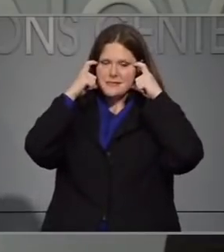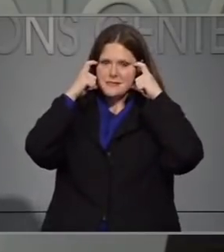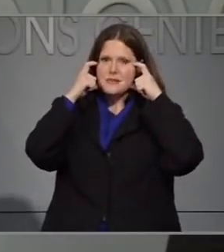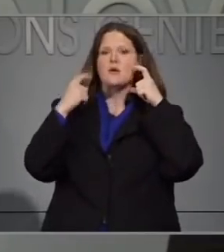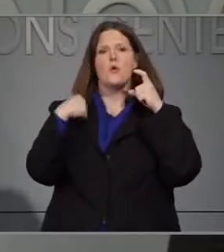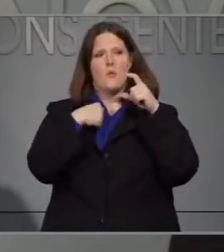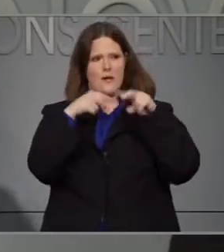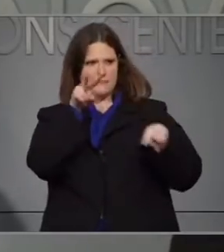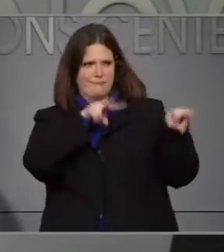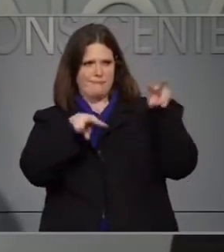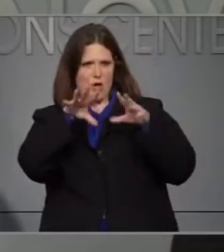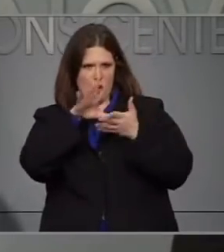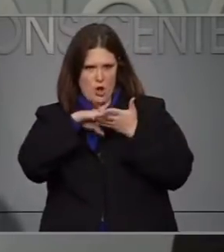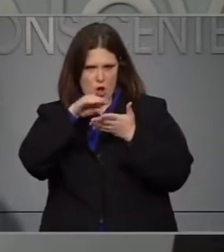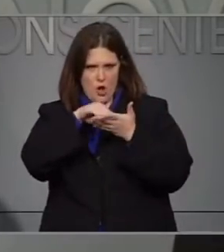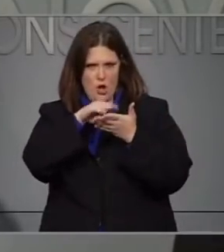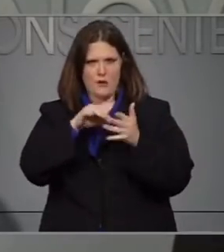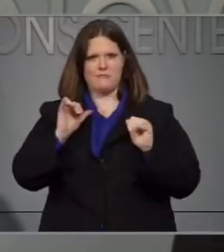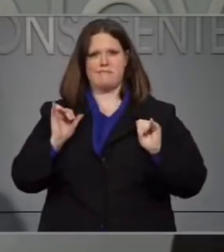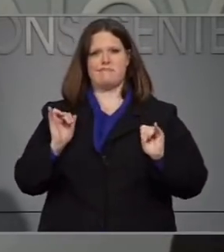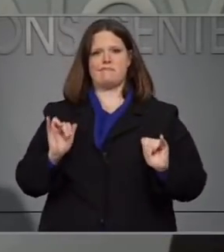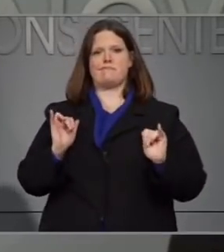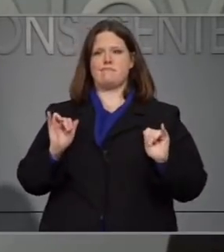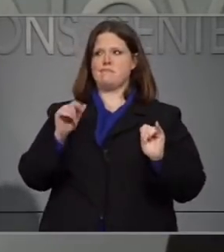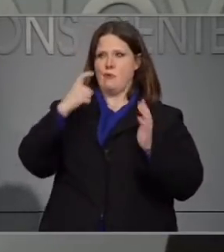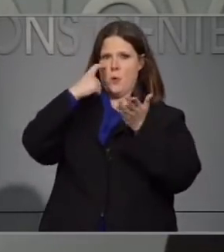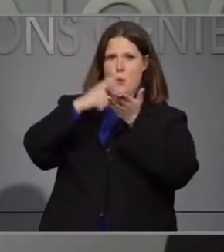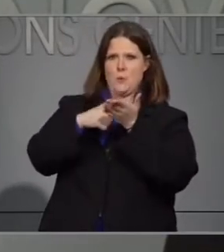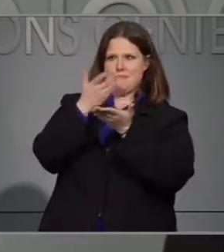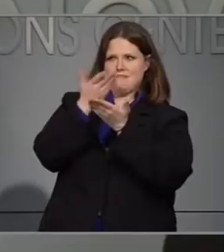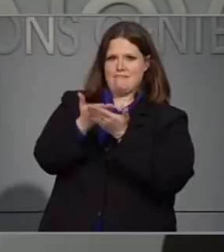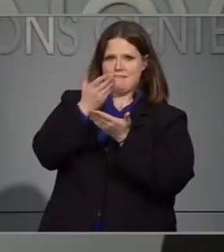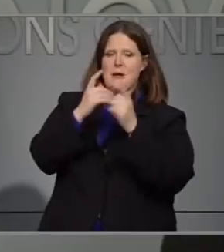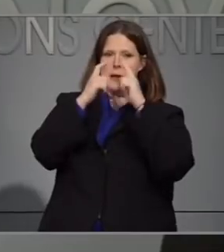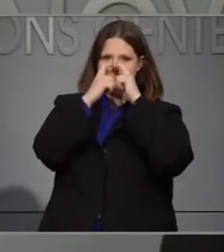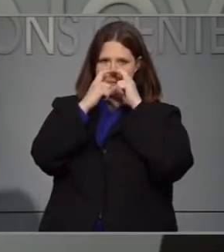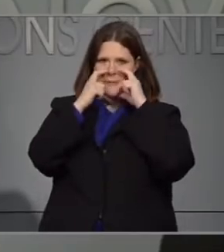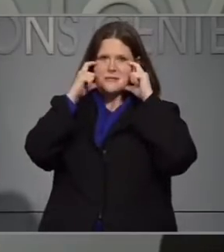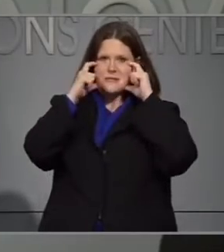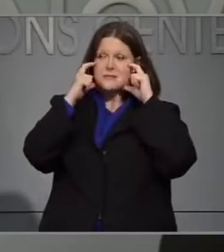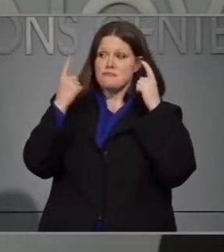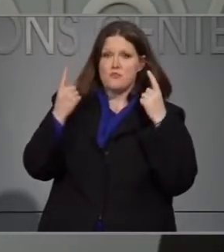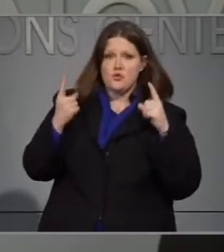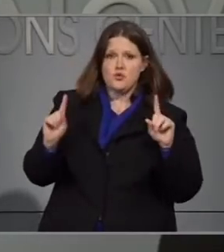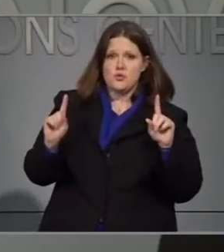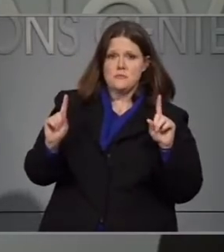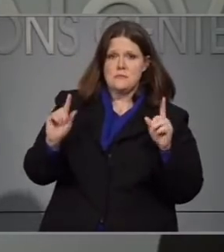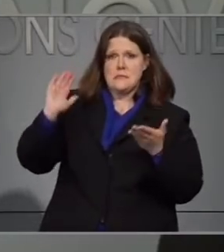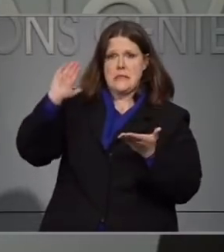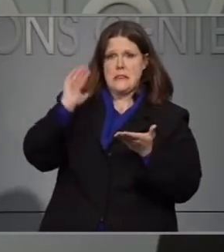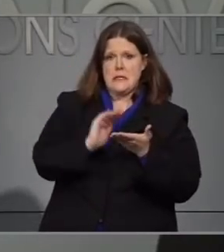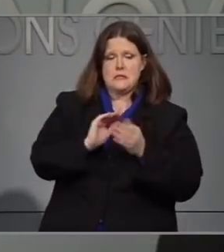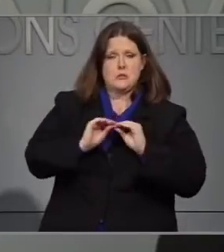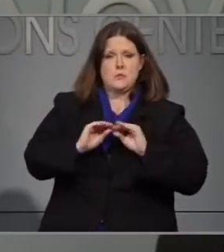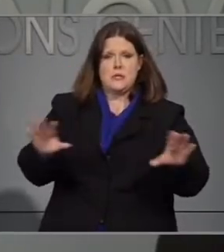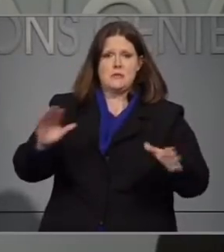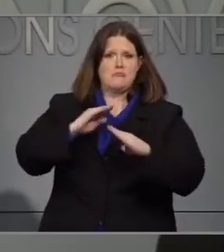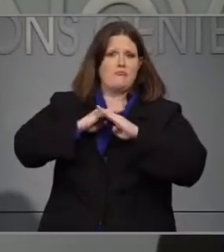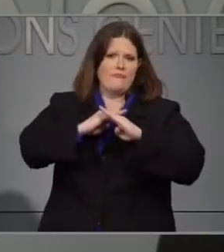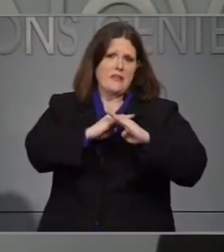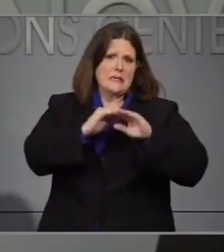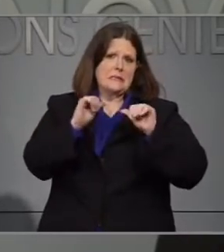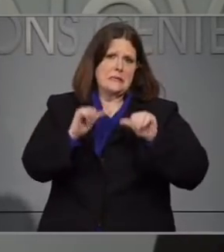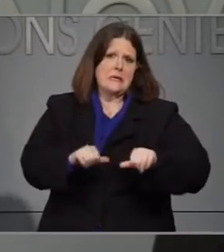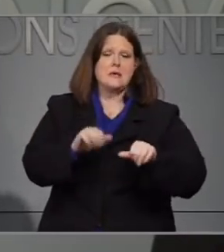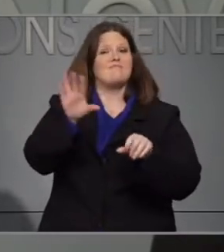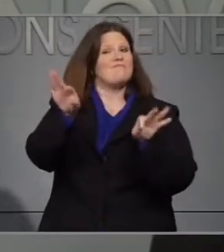learning more and more every single day, more and more evidence mounting that face coverings work at preventing viral spread. But